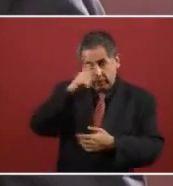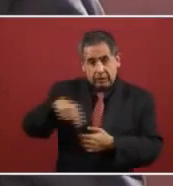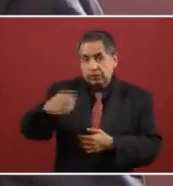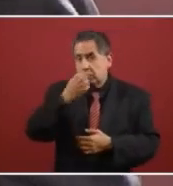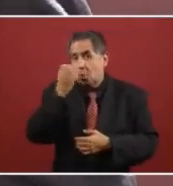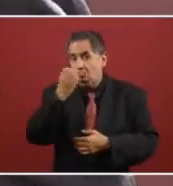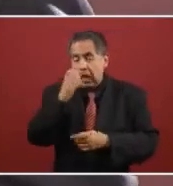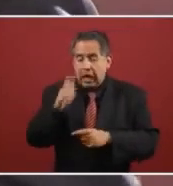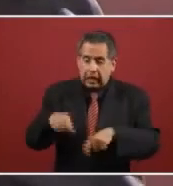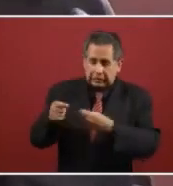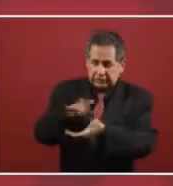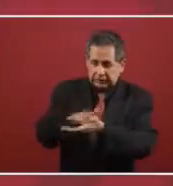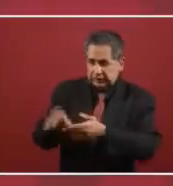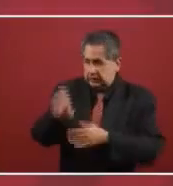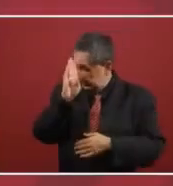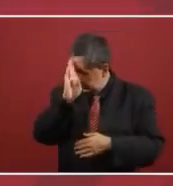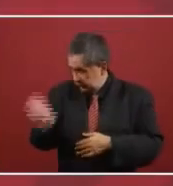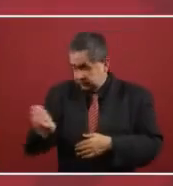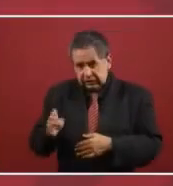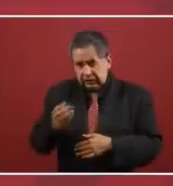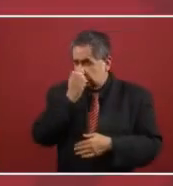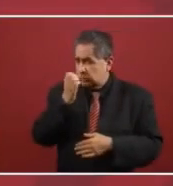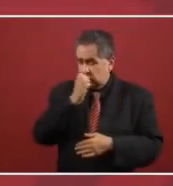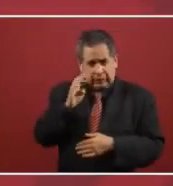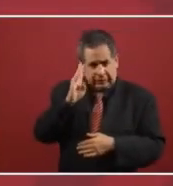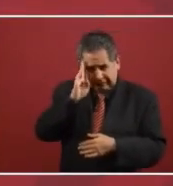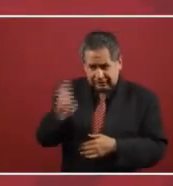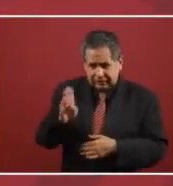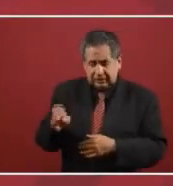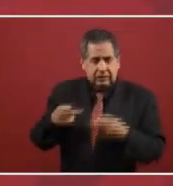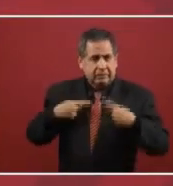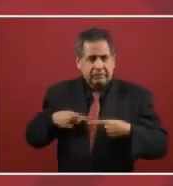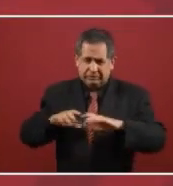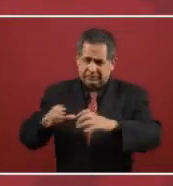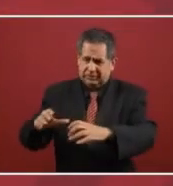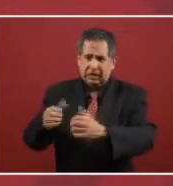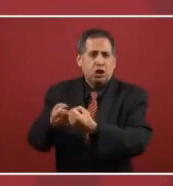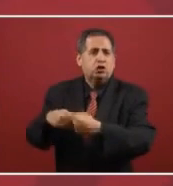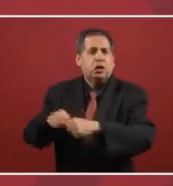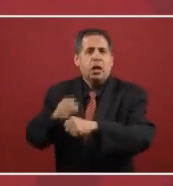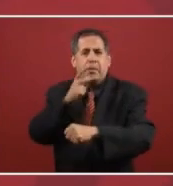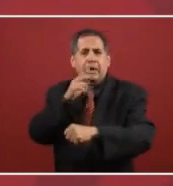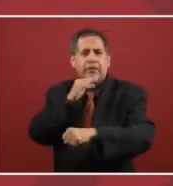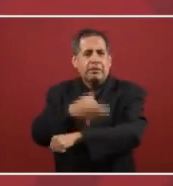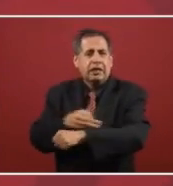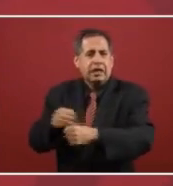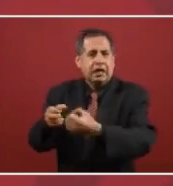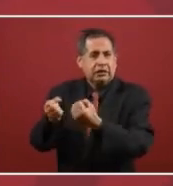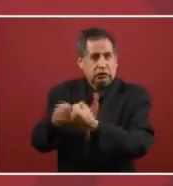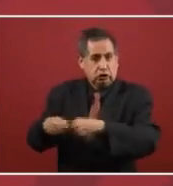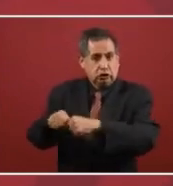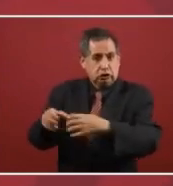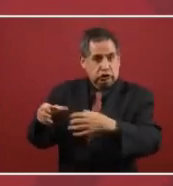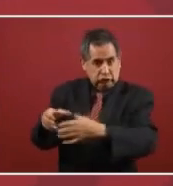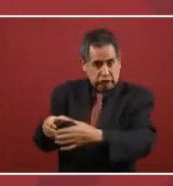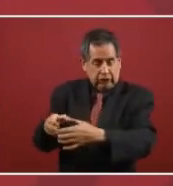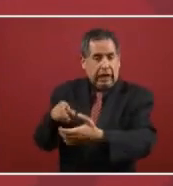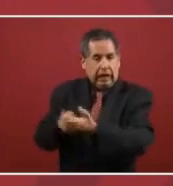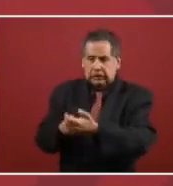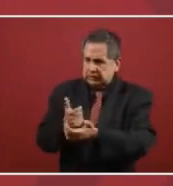this maintenance for schools, directly to the schools, to the societies of the parents,